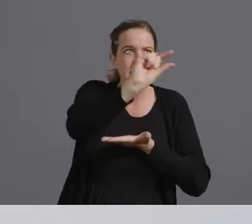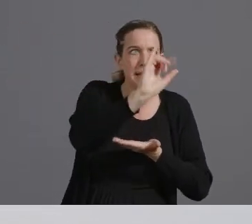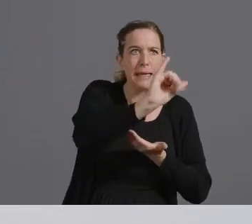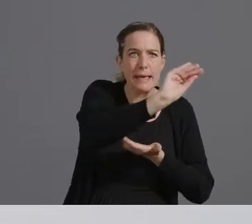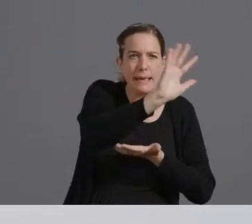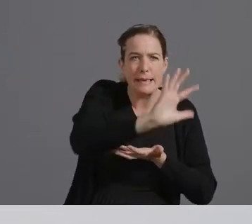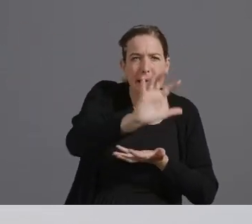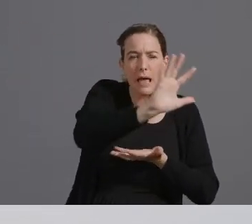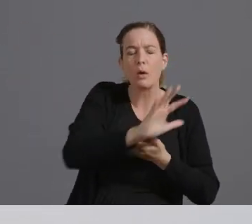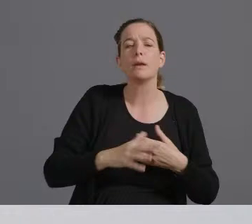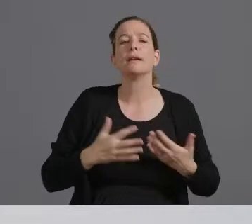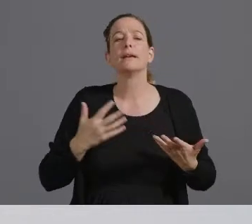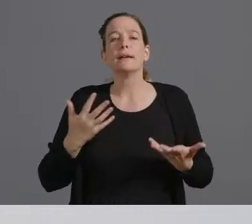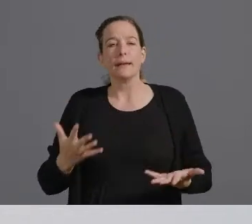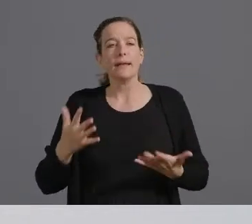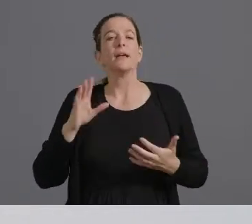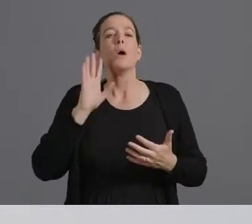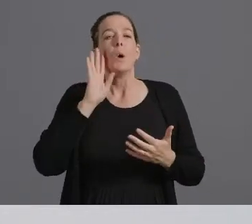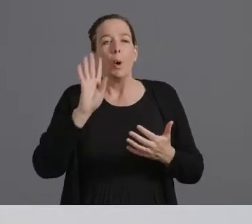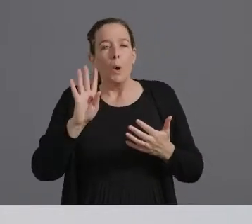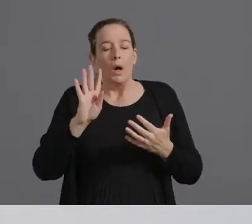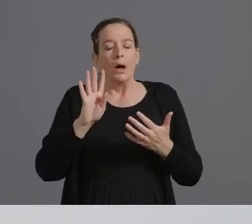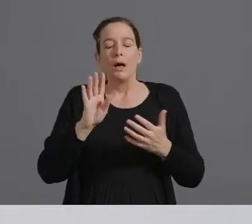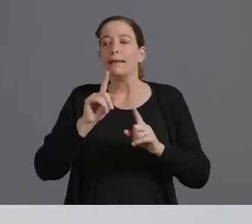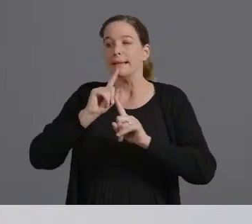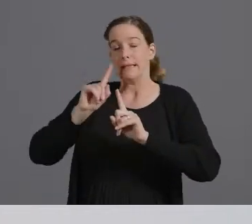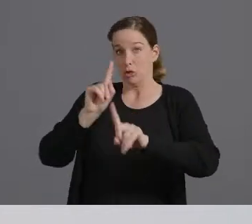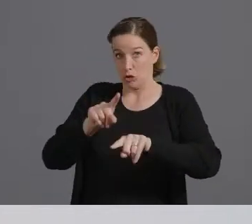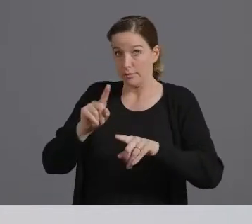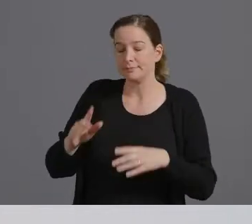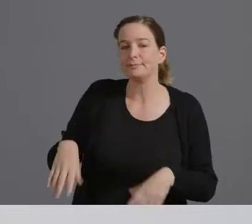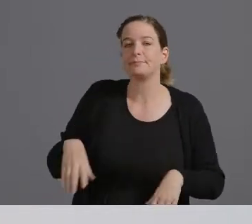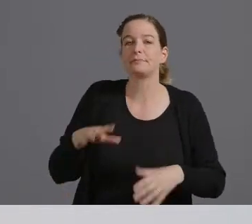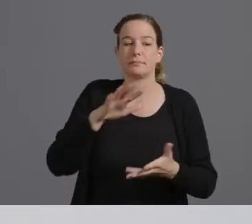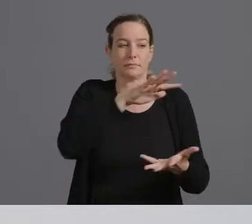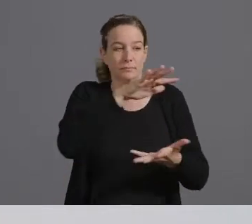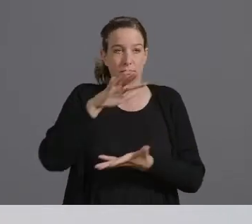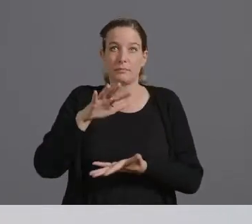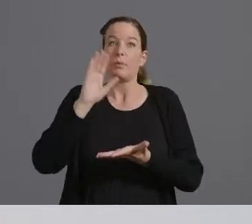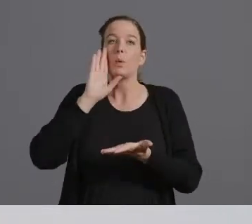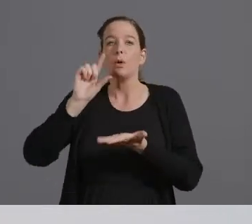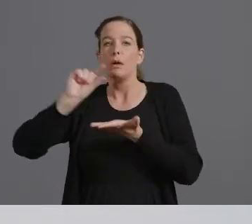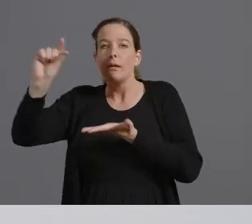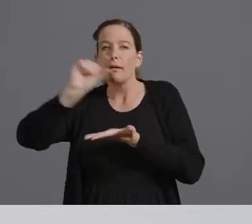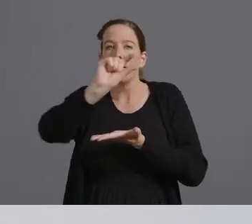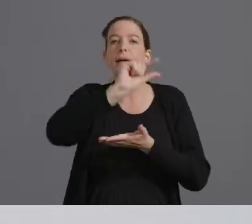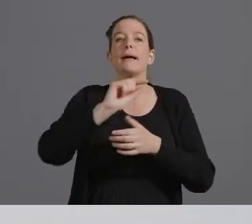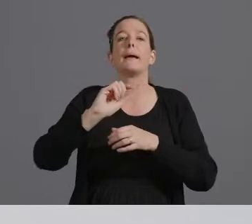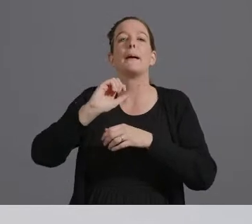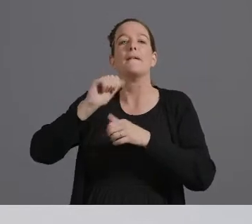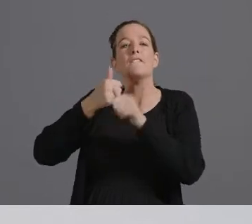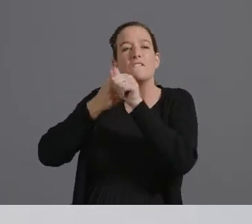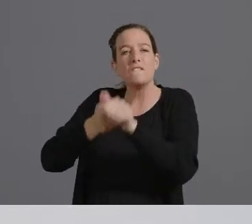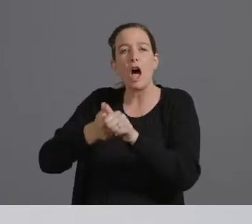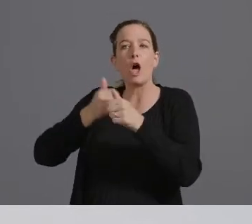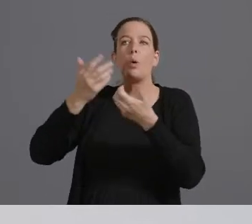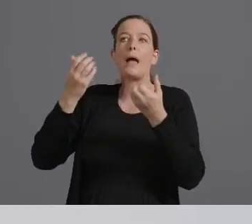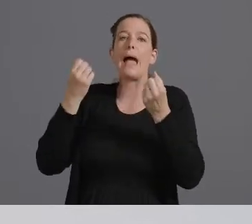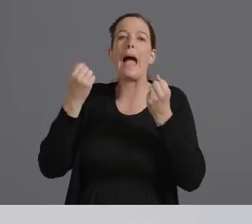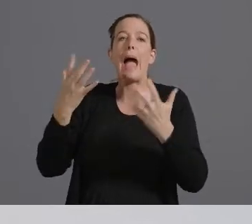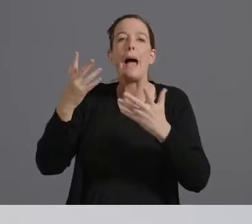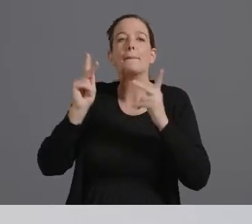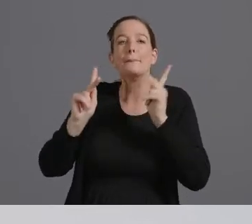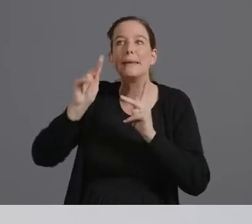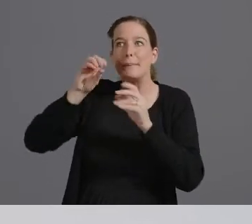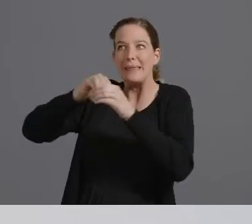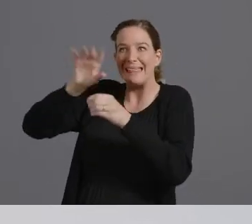will get an allocation of the Johnson & Johnson based on their population of the state's eligible population. So